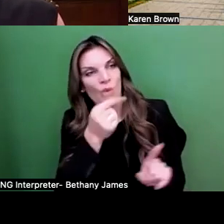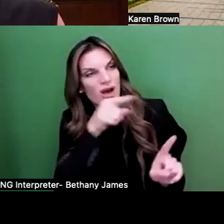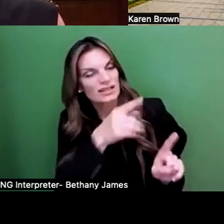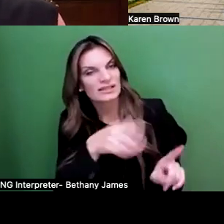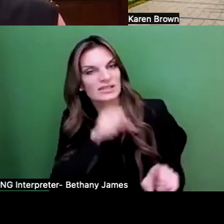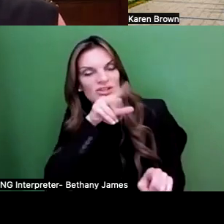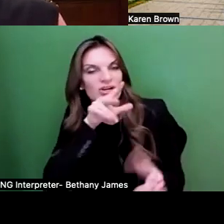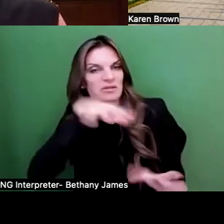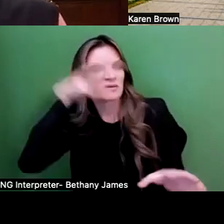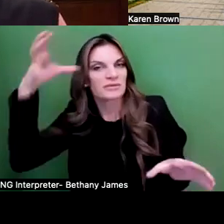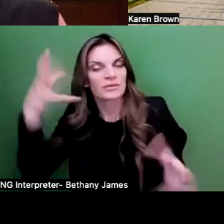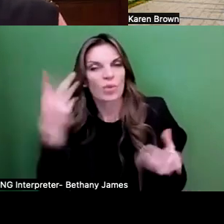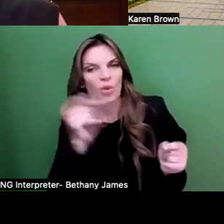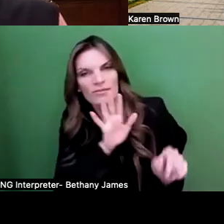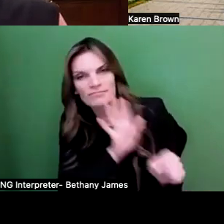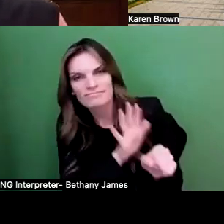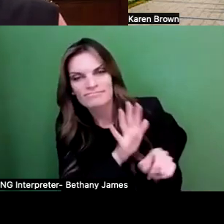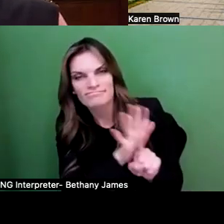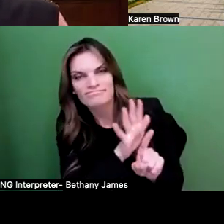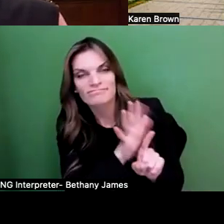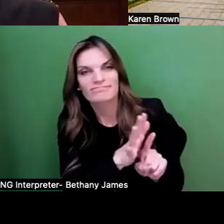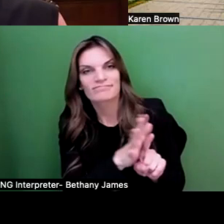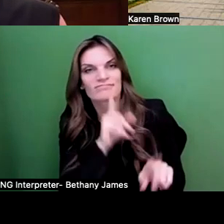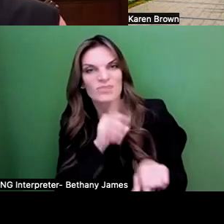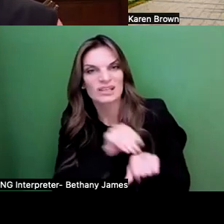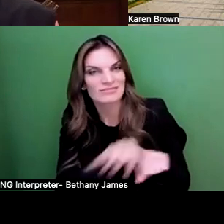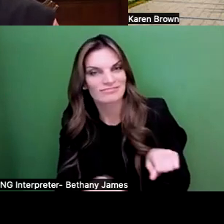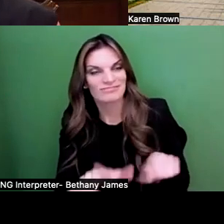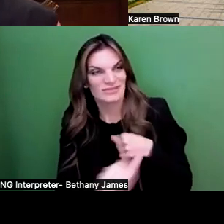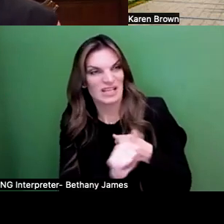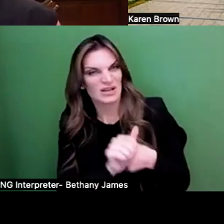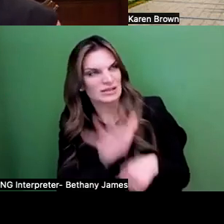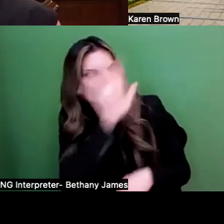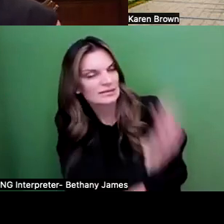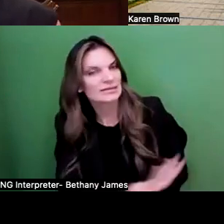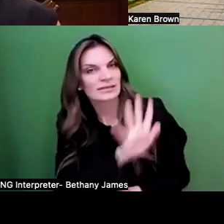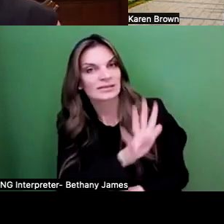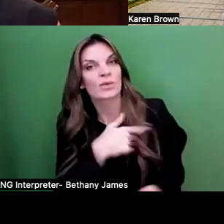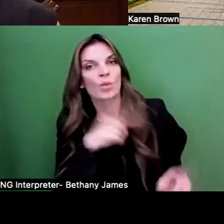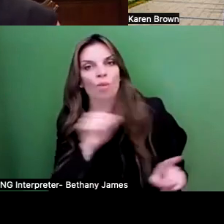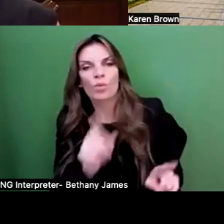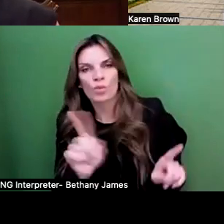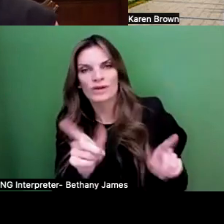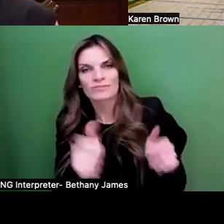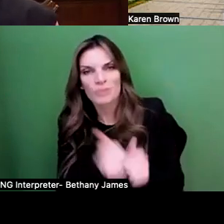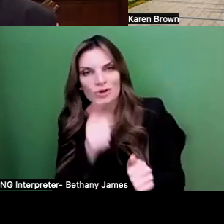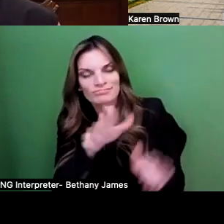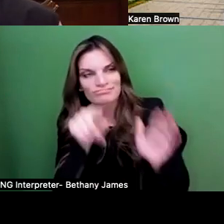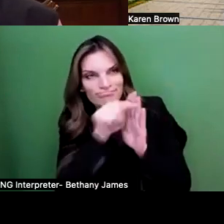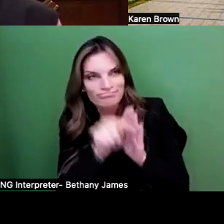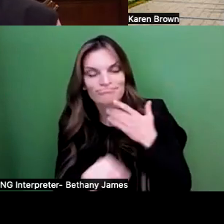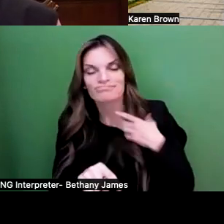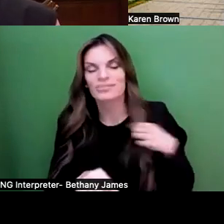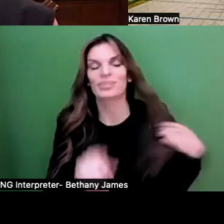we're looking at ways to change that. Always looking for grants, to do it with